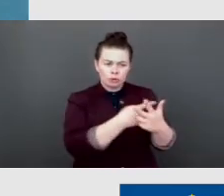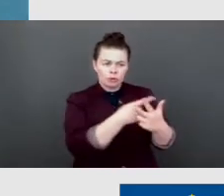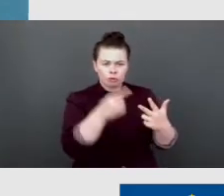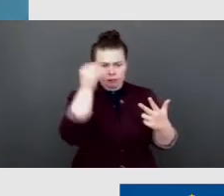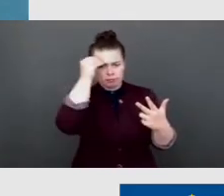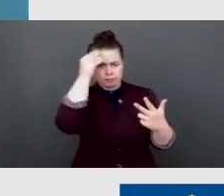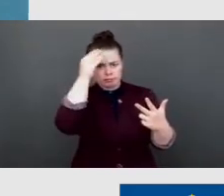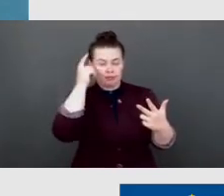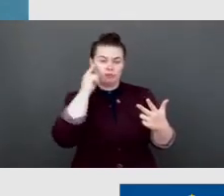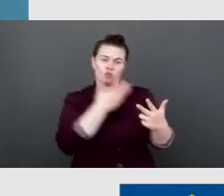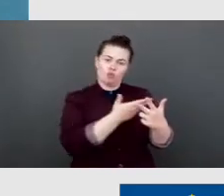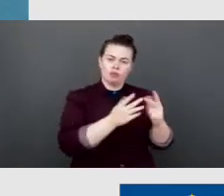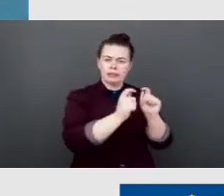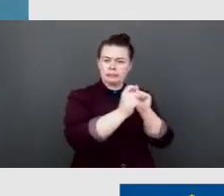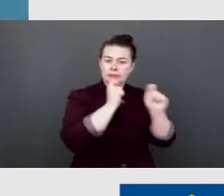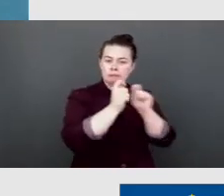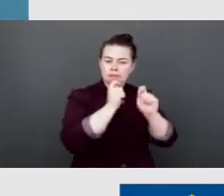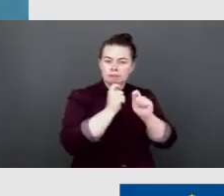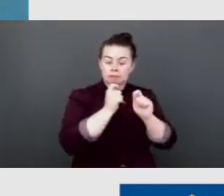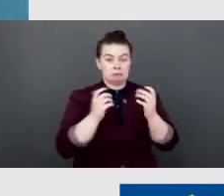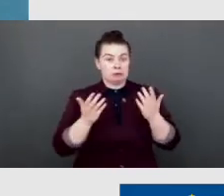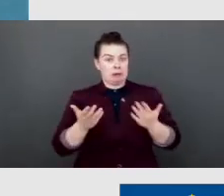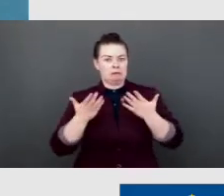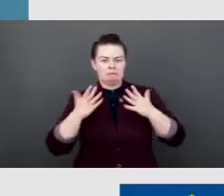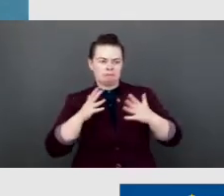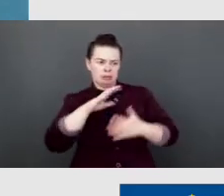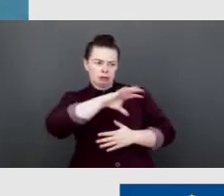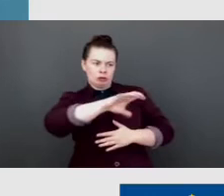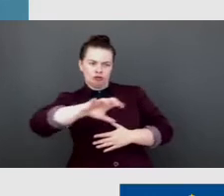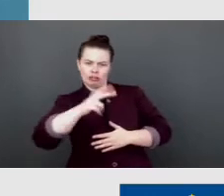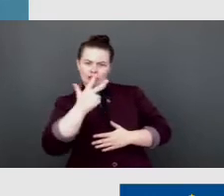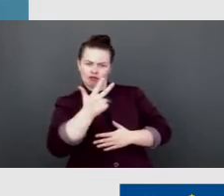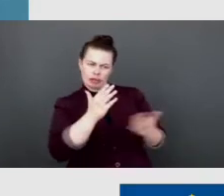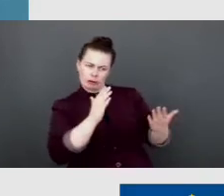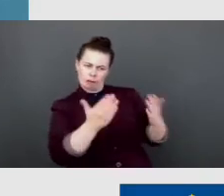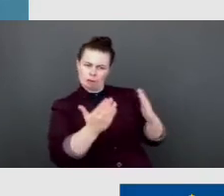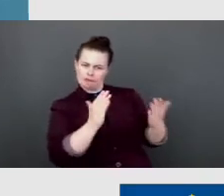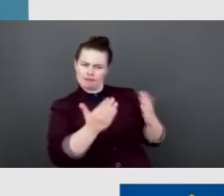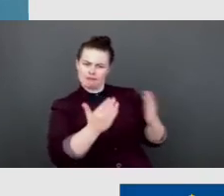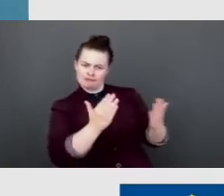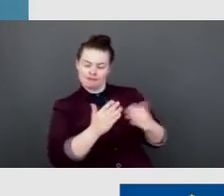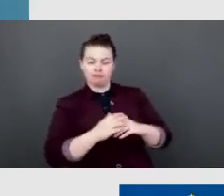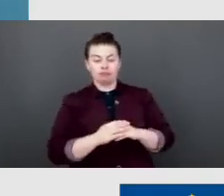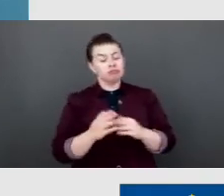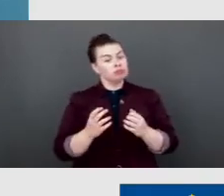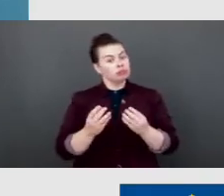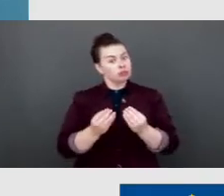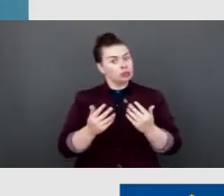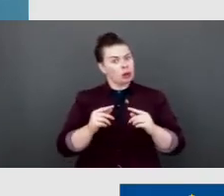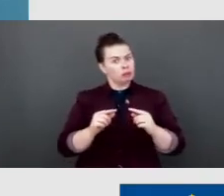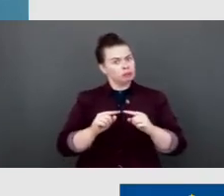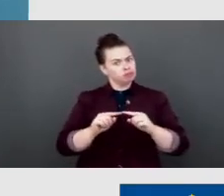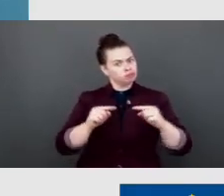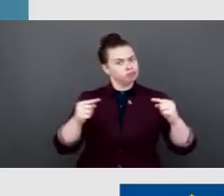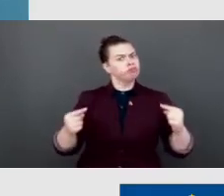very much to our experts for this interview and a brief comparison of these three SHAPES regions. As you can see,